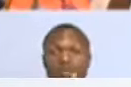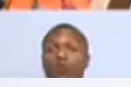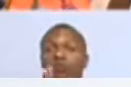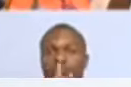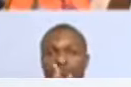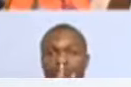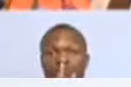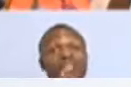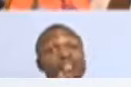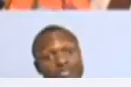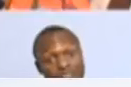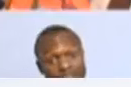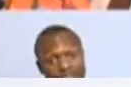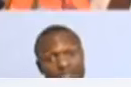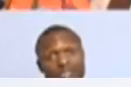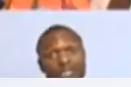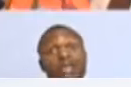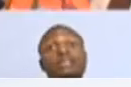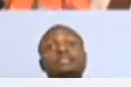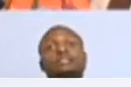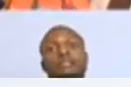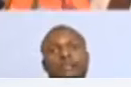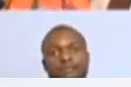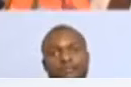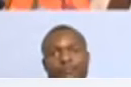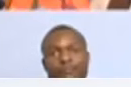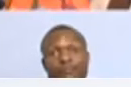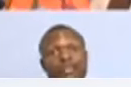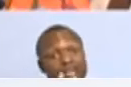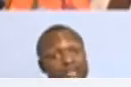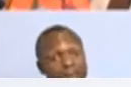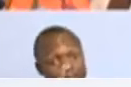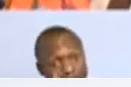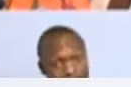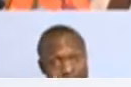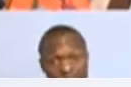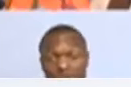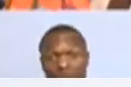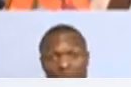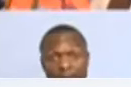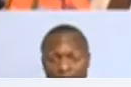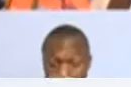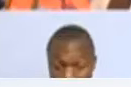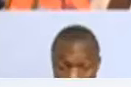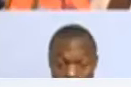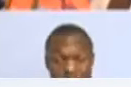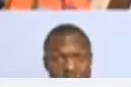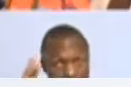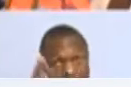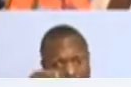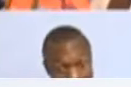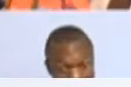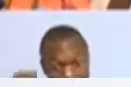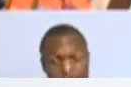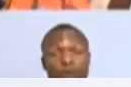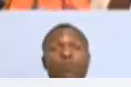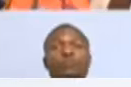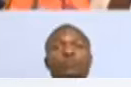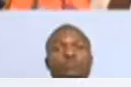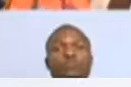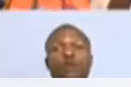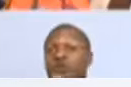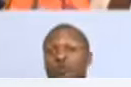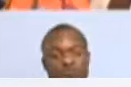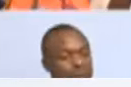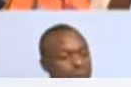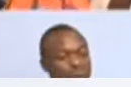a serious crime. And some people have been knocked out. We shall knock out more. And no complaints should